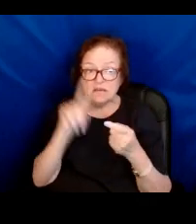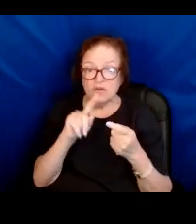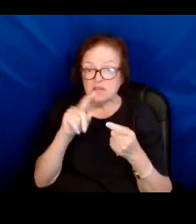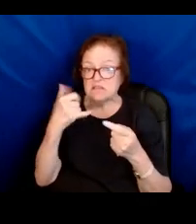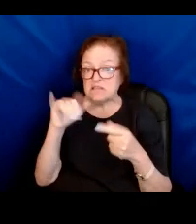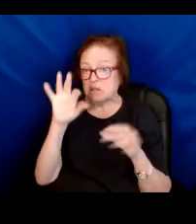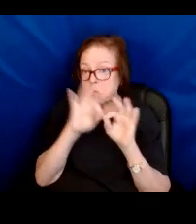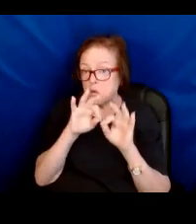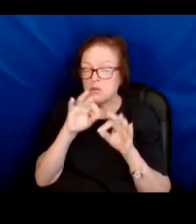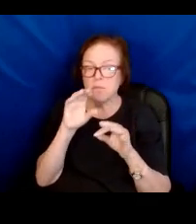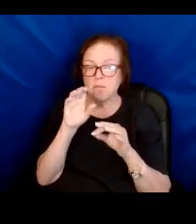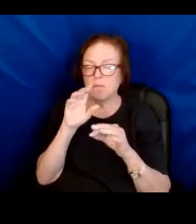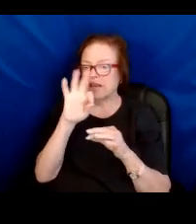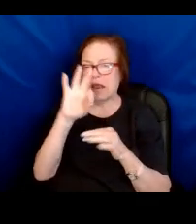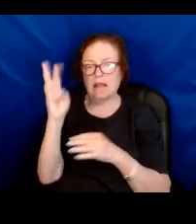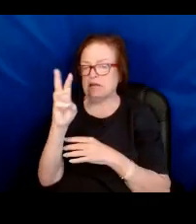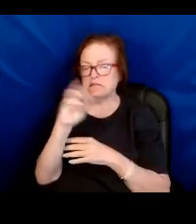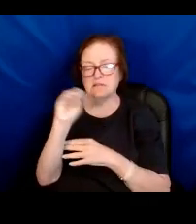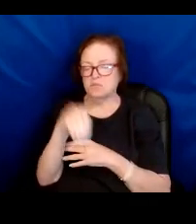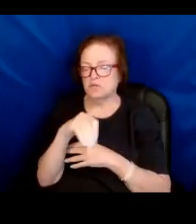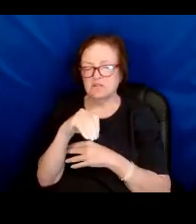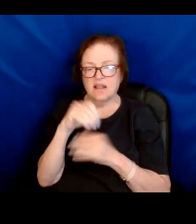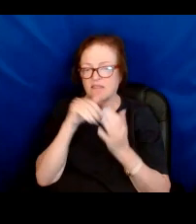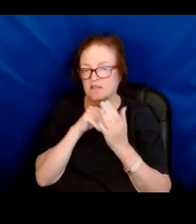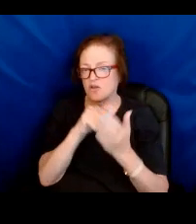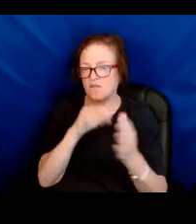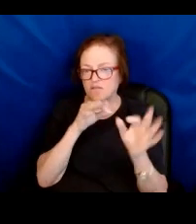the 96% decrease that's frequently described.